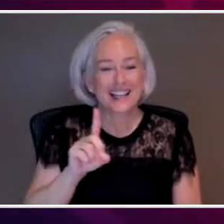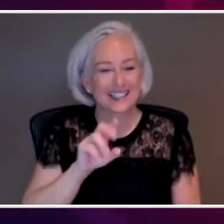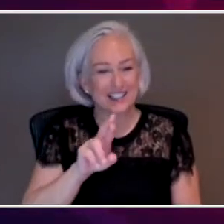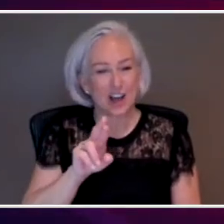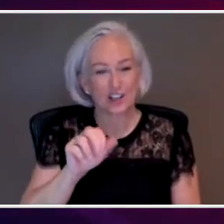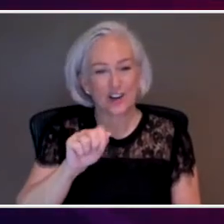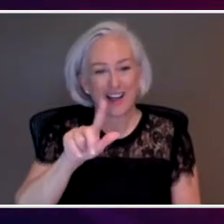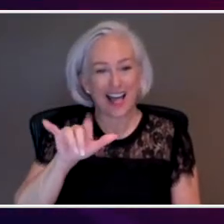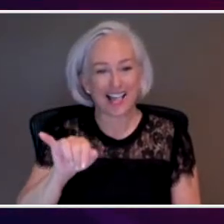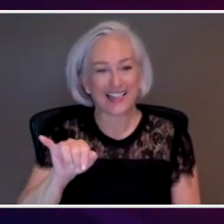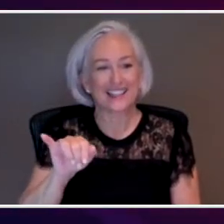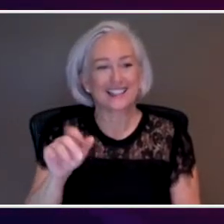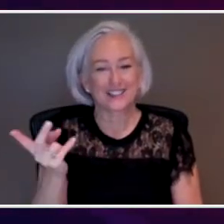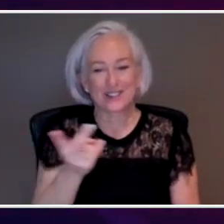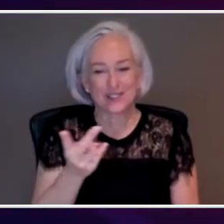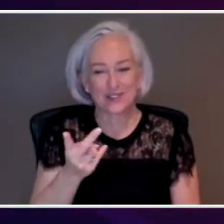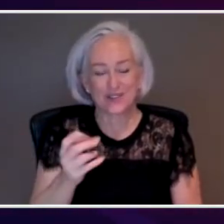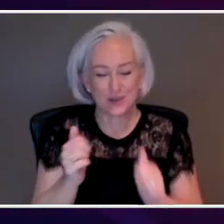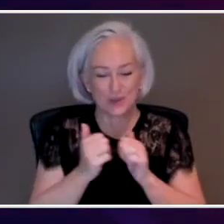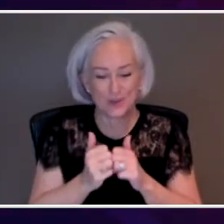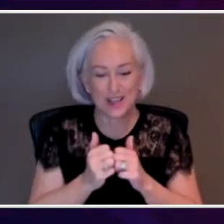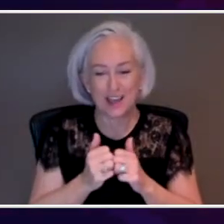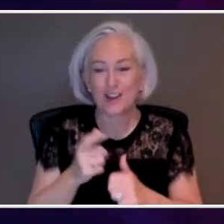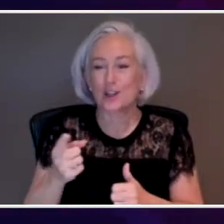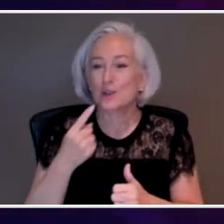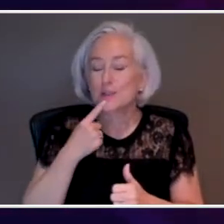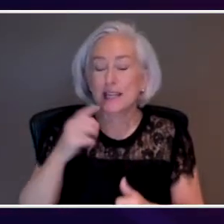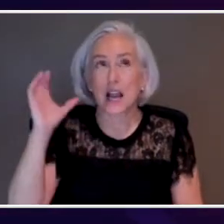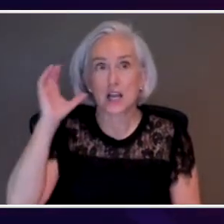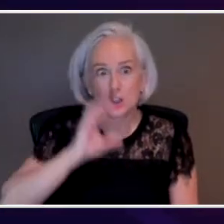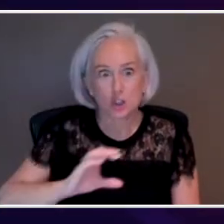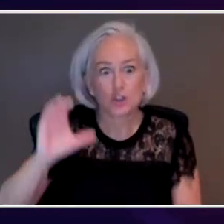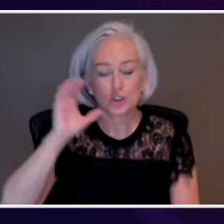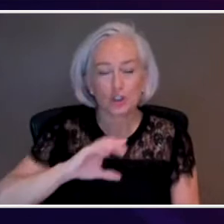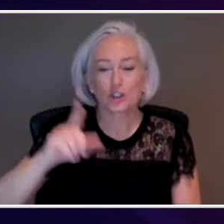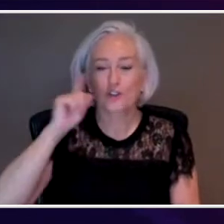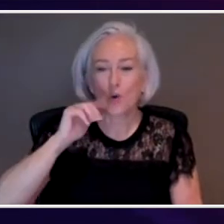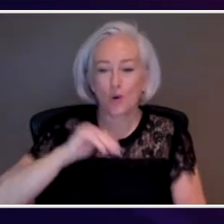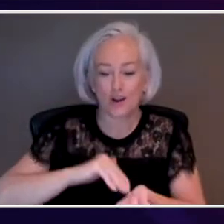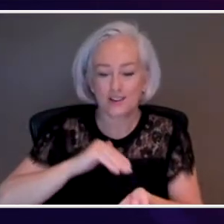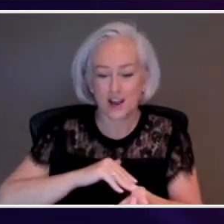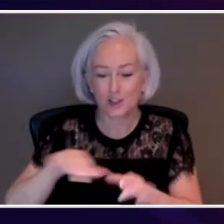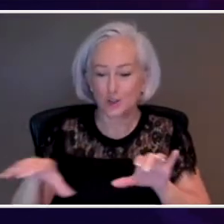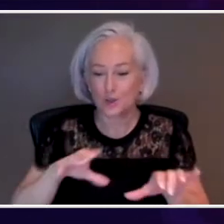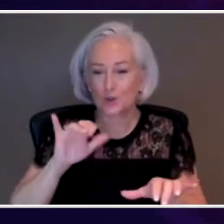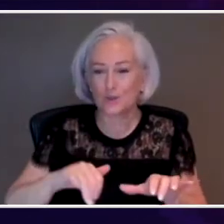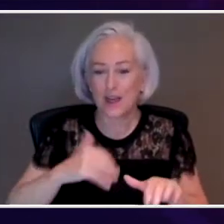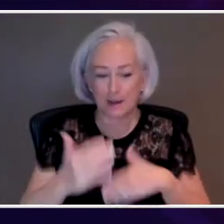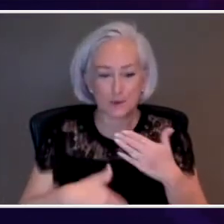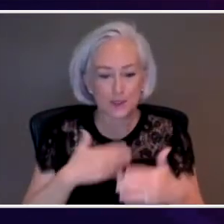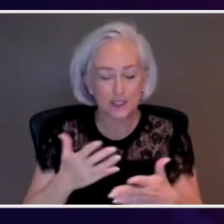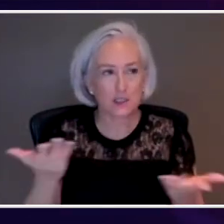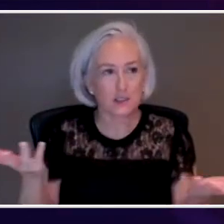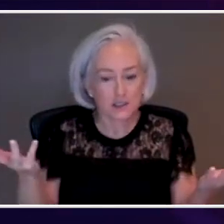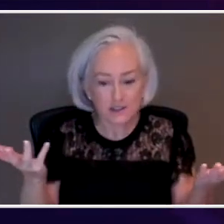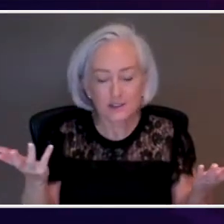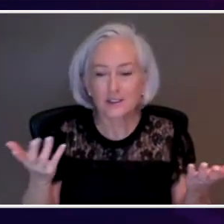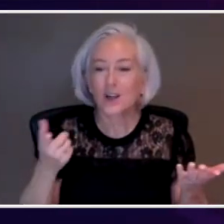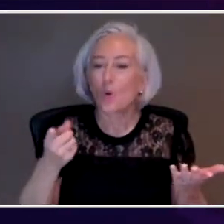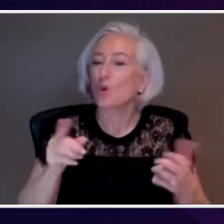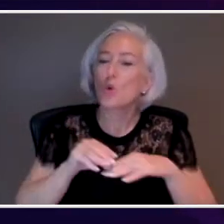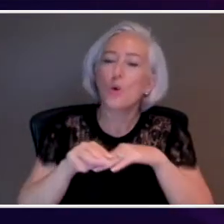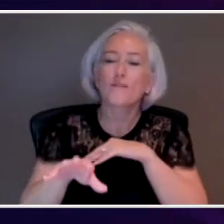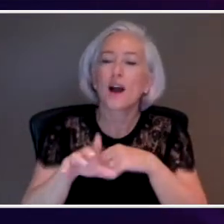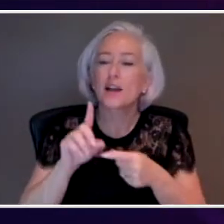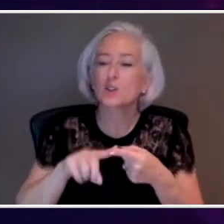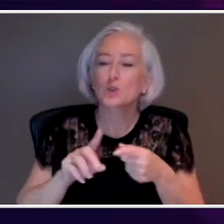together here. Ken, you talked about searching for a doctor to perform this procedure. You were really despairing. What's your advice to people on